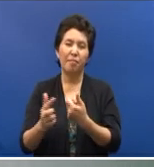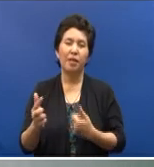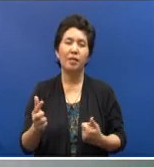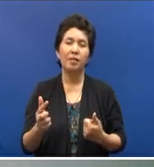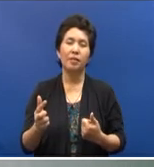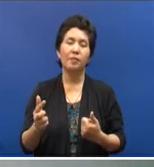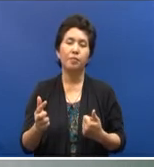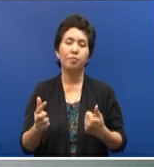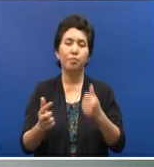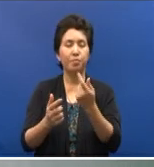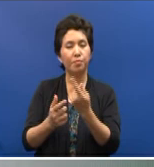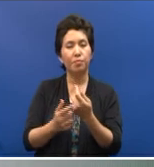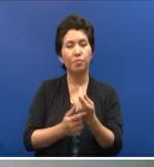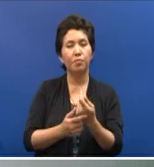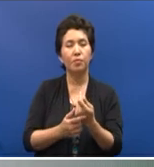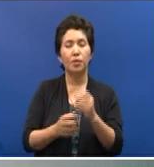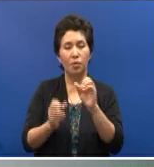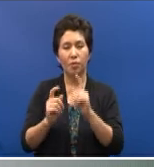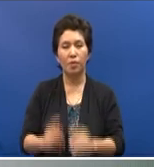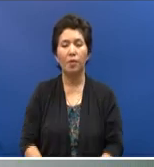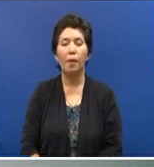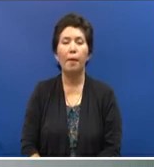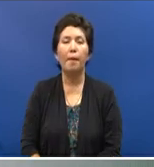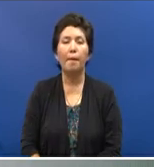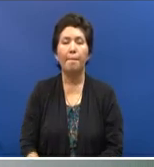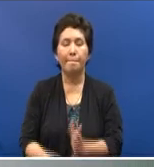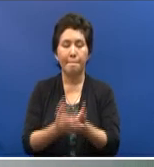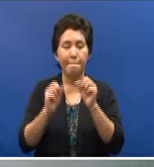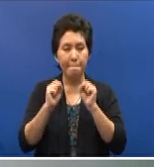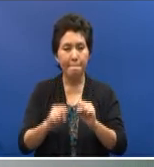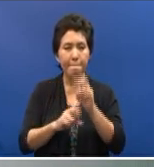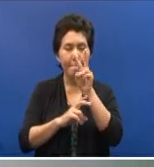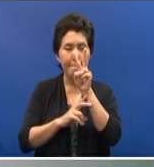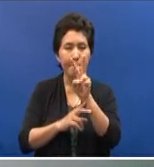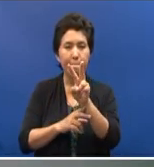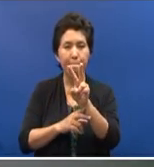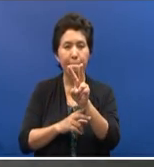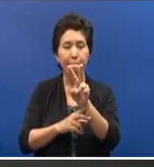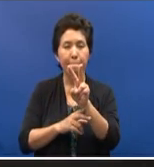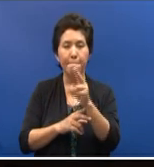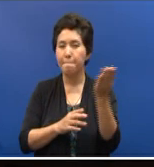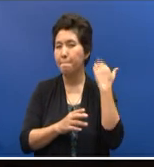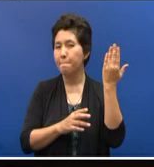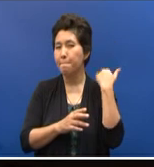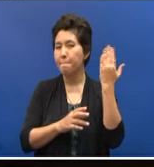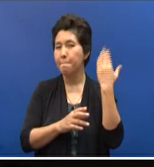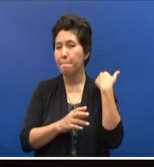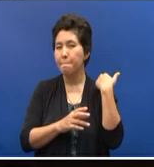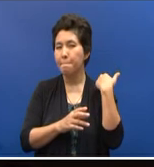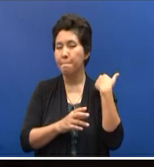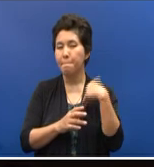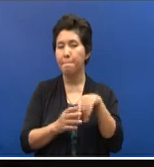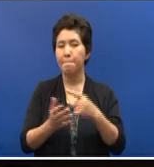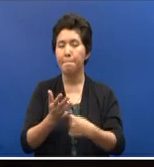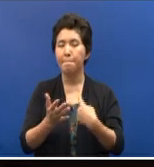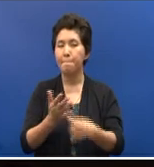union between individuals. Okay, so we can see that, like the previous the